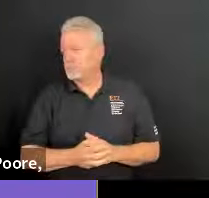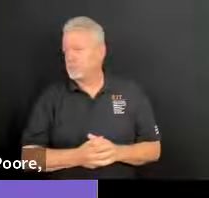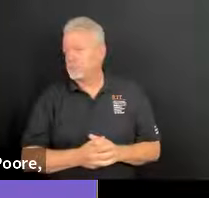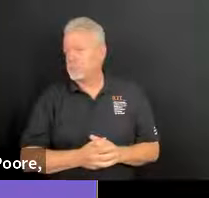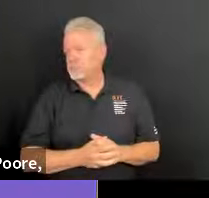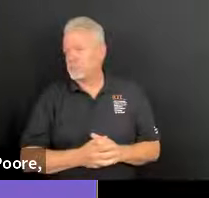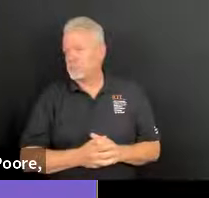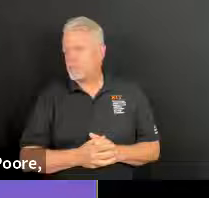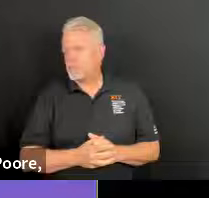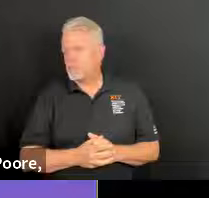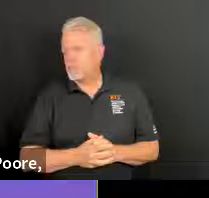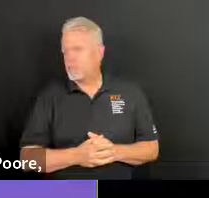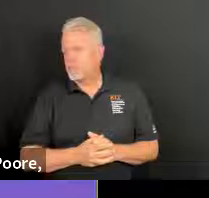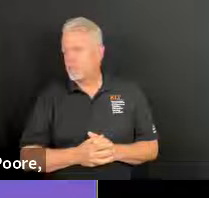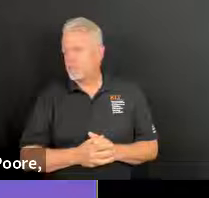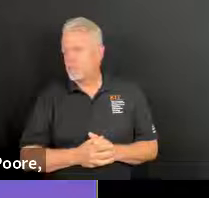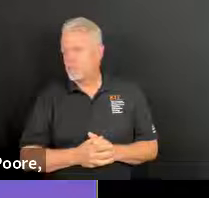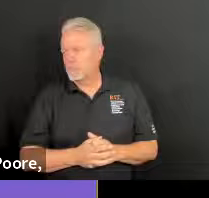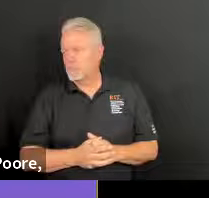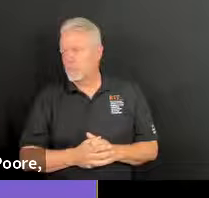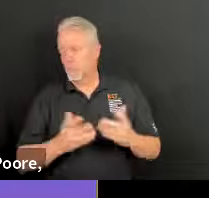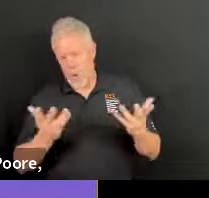to enjoy themselves.